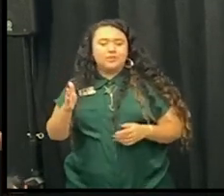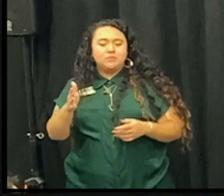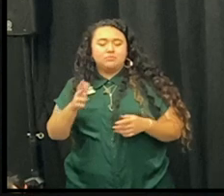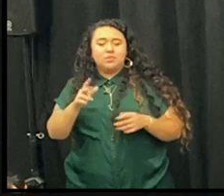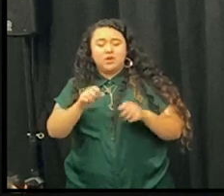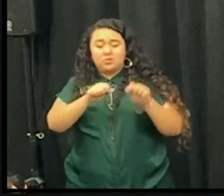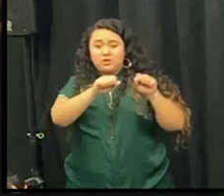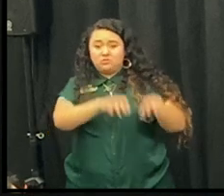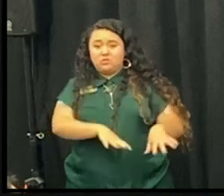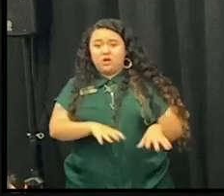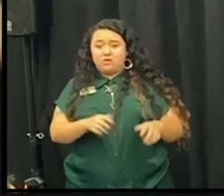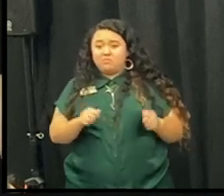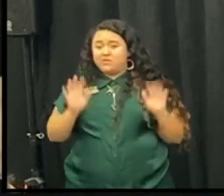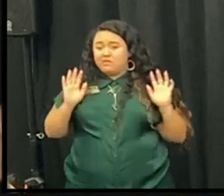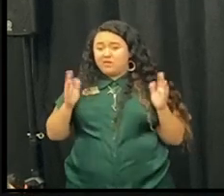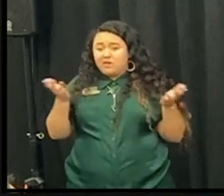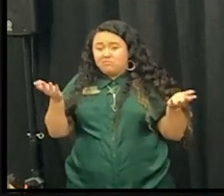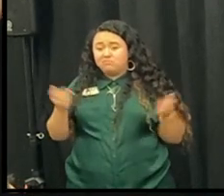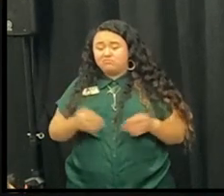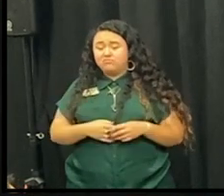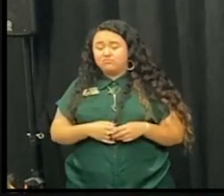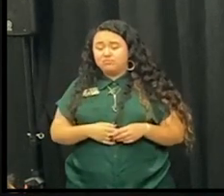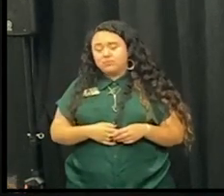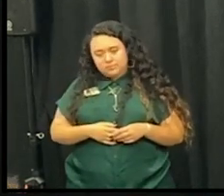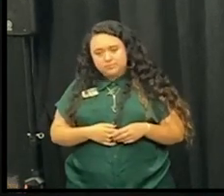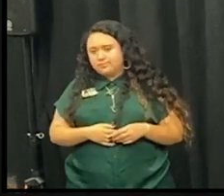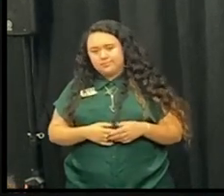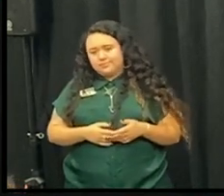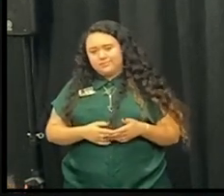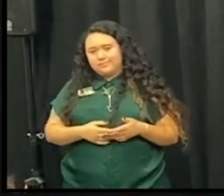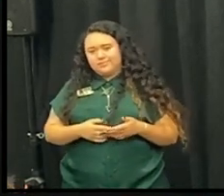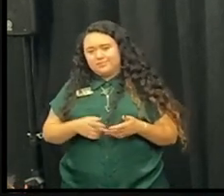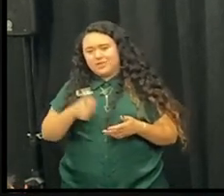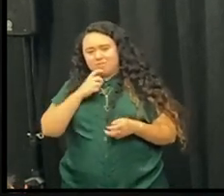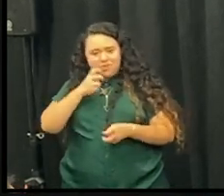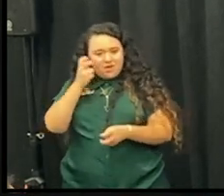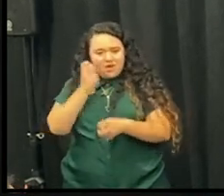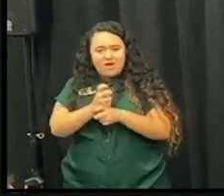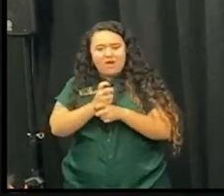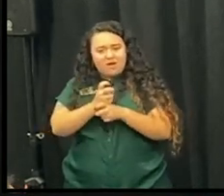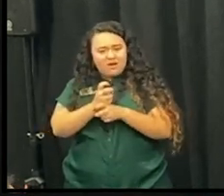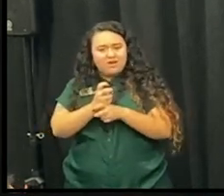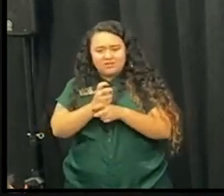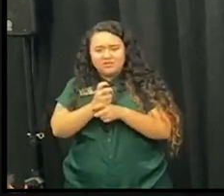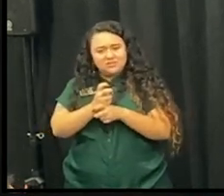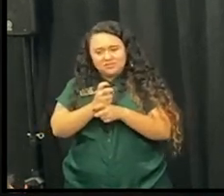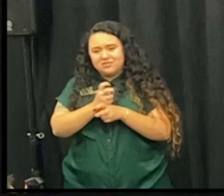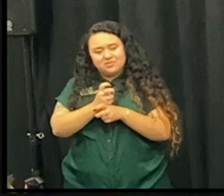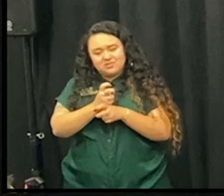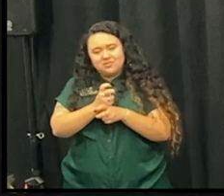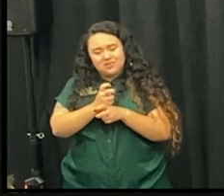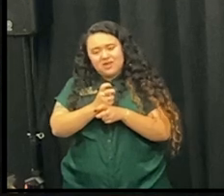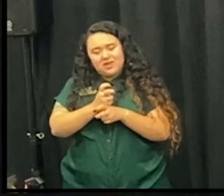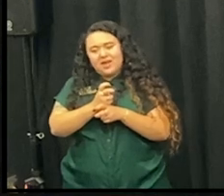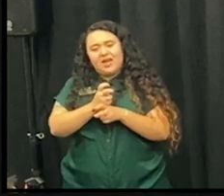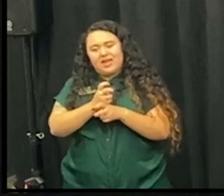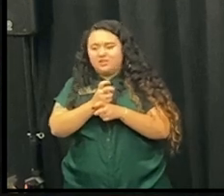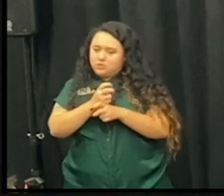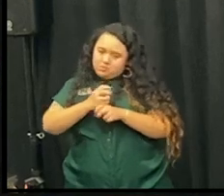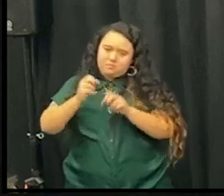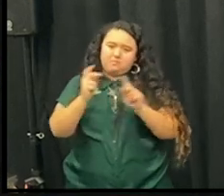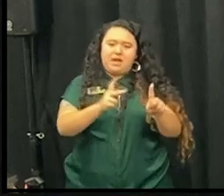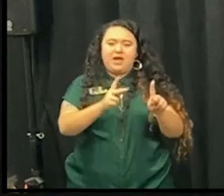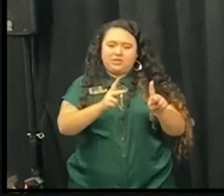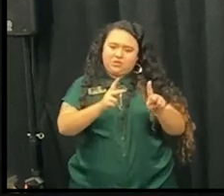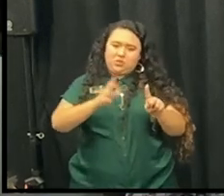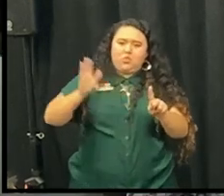on, there's really, you know, it'll be a really hard fall back to where it was. Yeah.